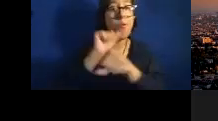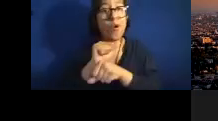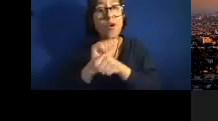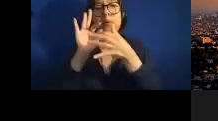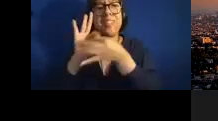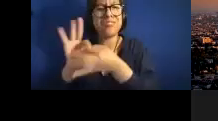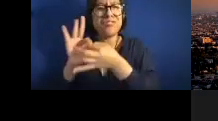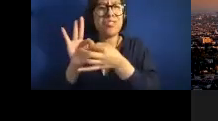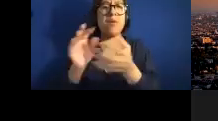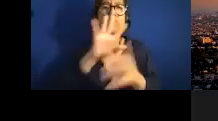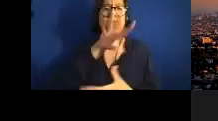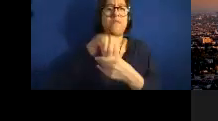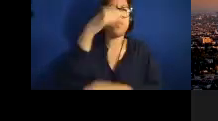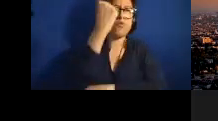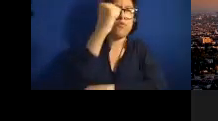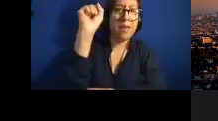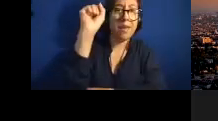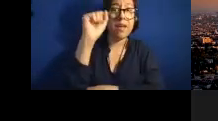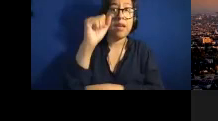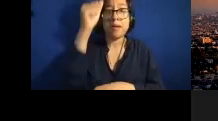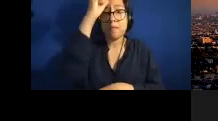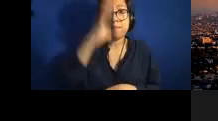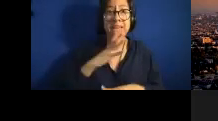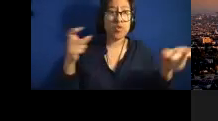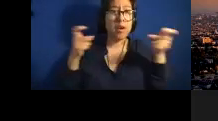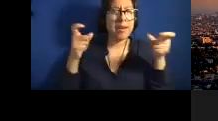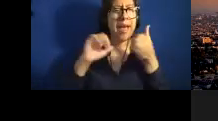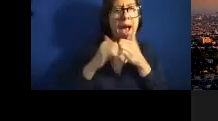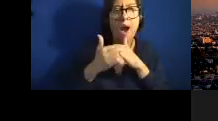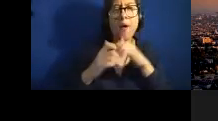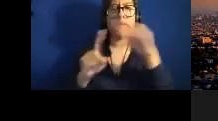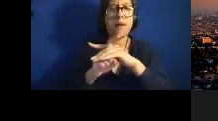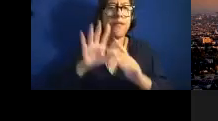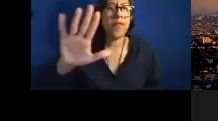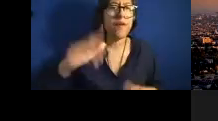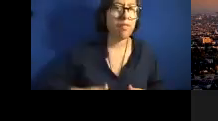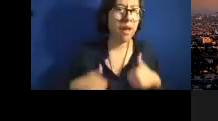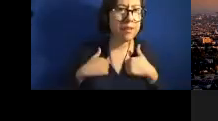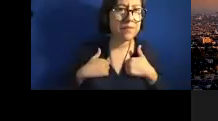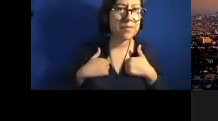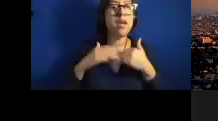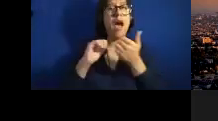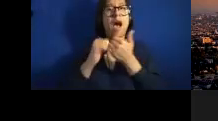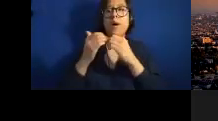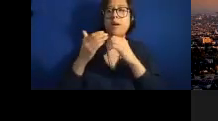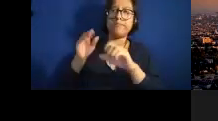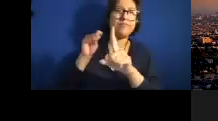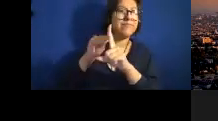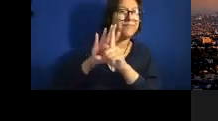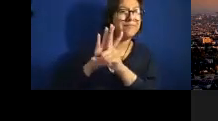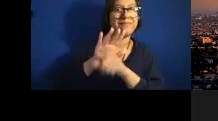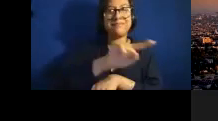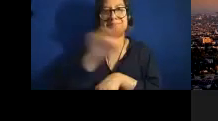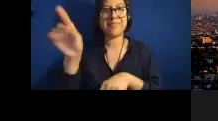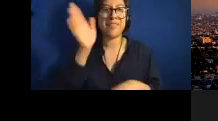dealing with patriarchy. How has it shown up? How has it impacted them, and what would they want to be different in the future? So we're